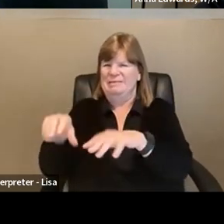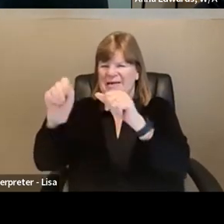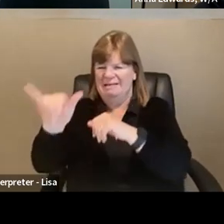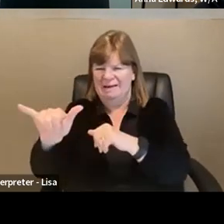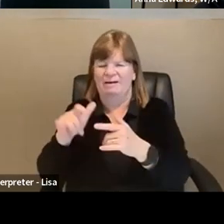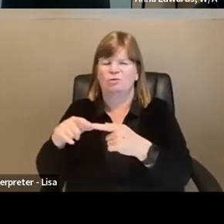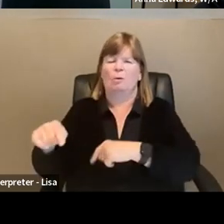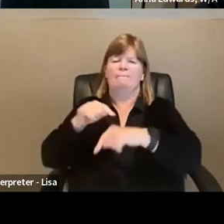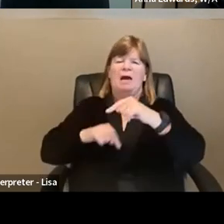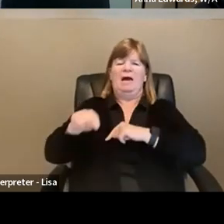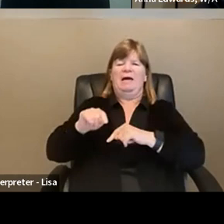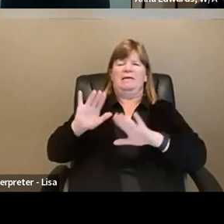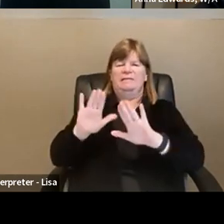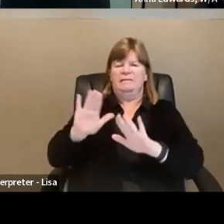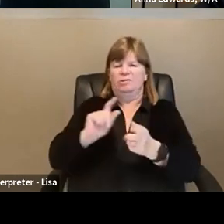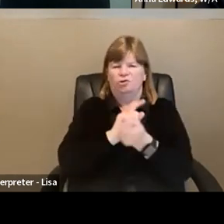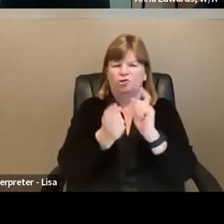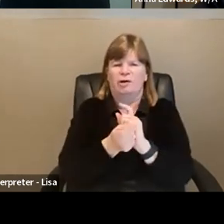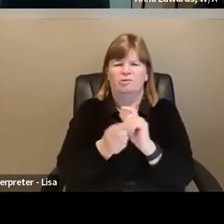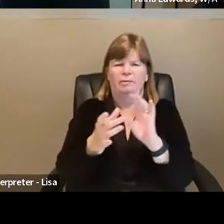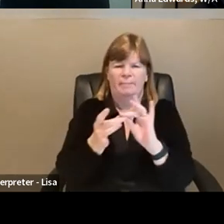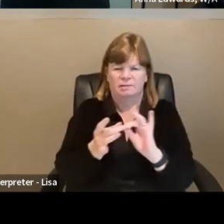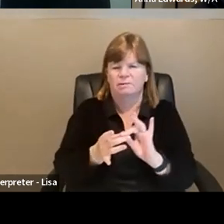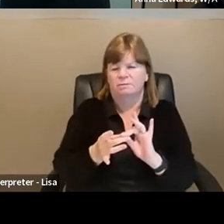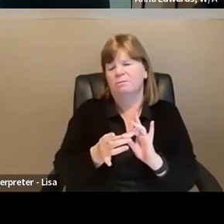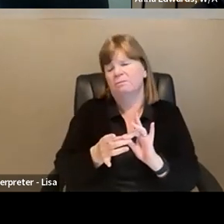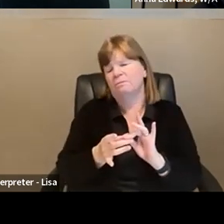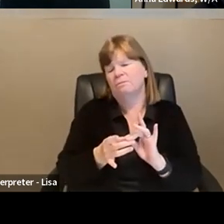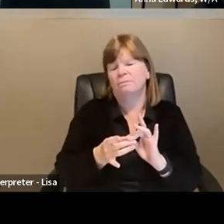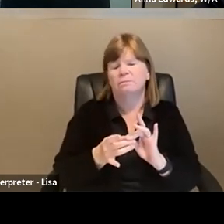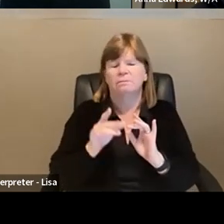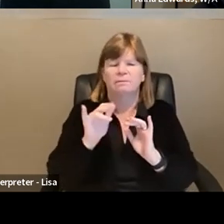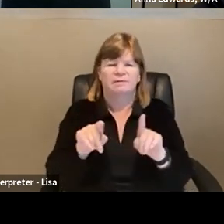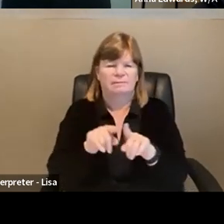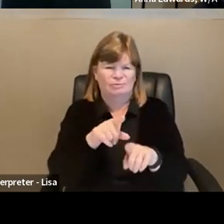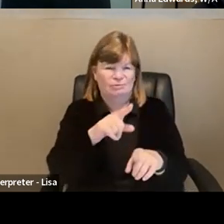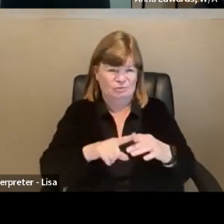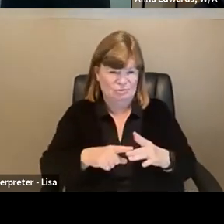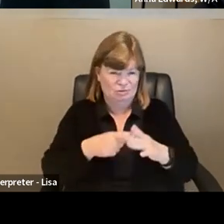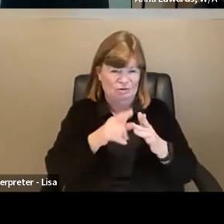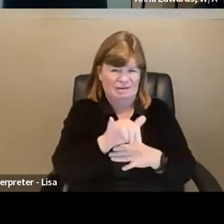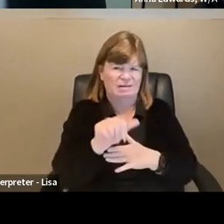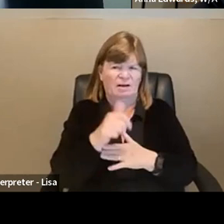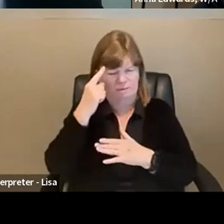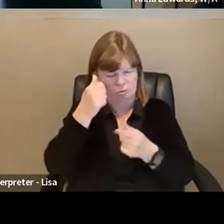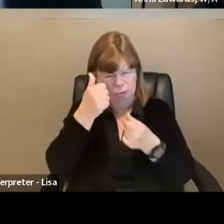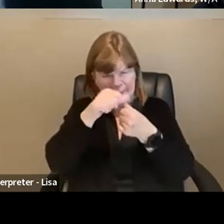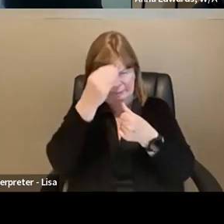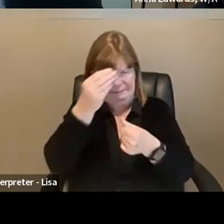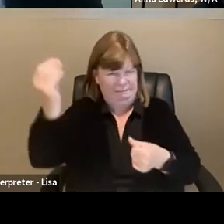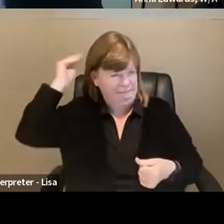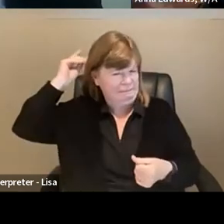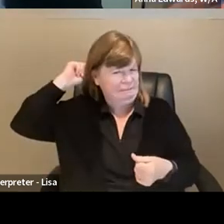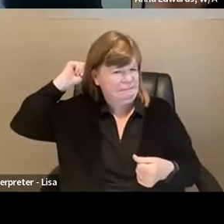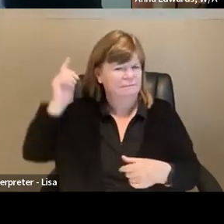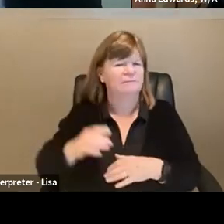to go back and re-message some of that. So I think that's also as you're starting on that journey, that's another thing to just keep in mind. Mm-hmm.